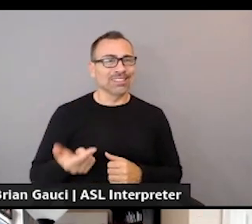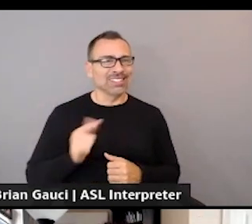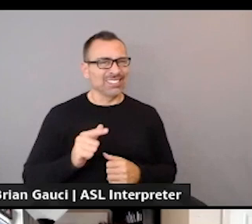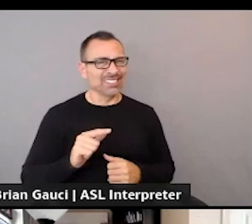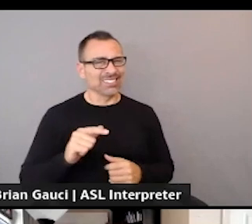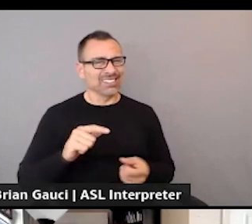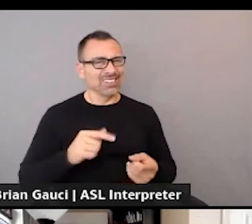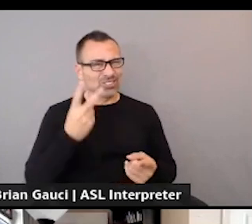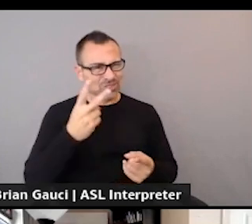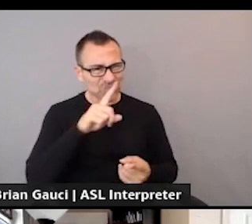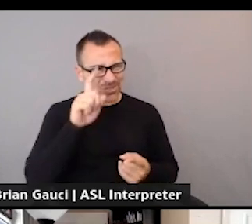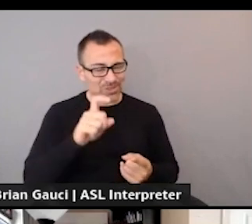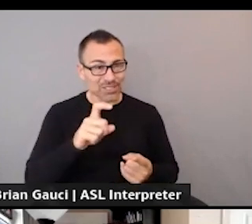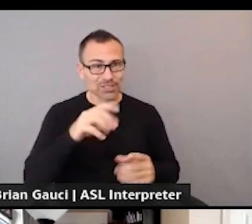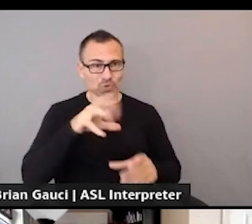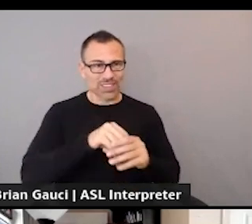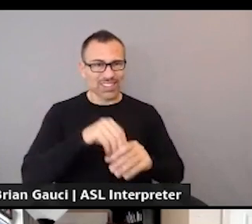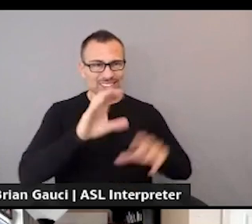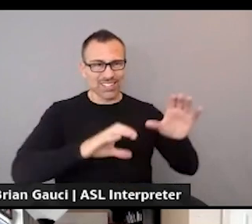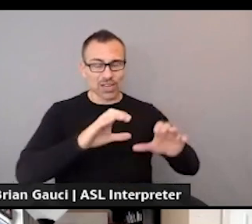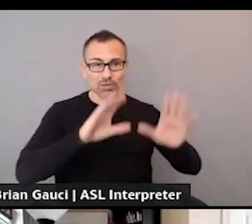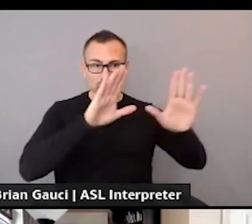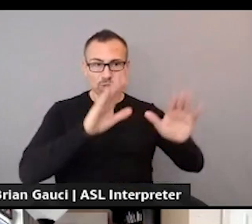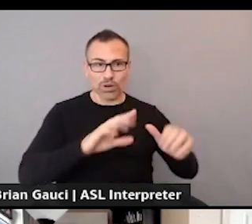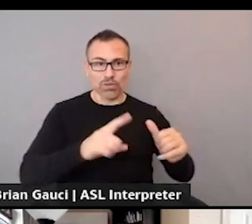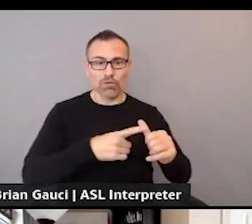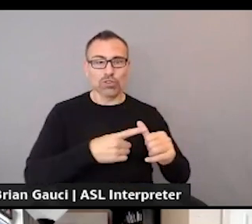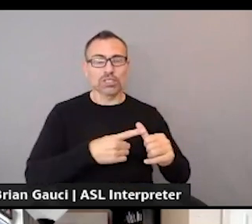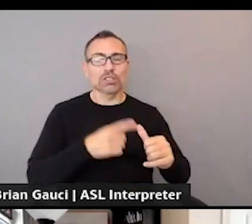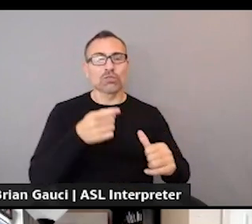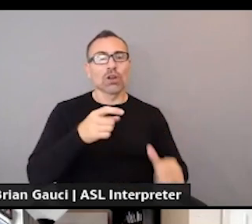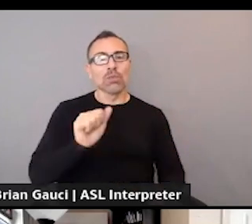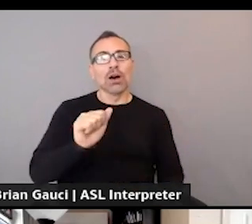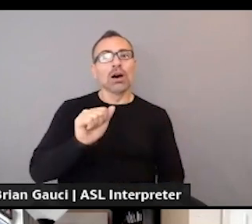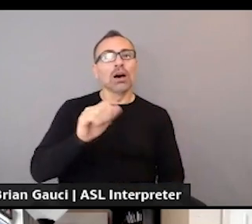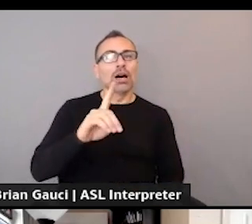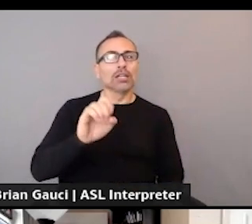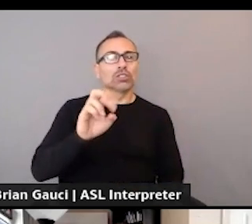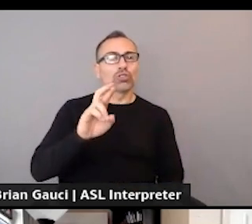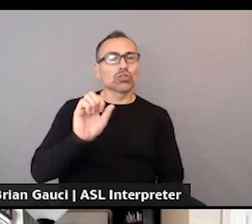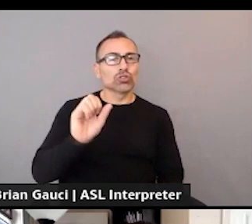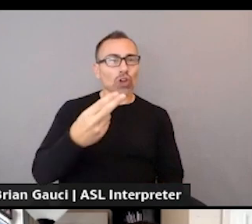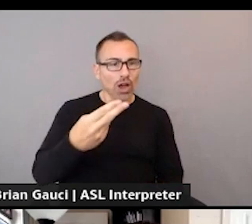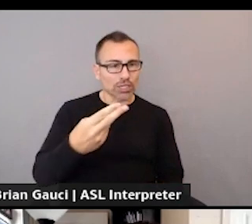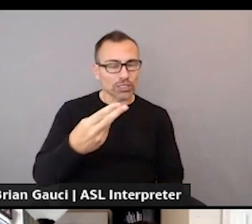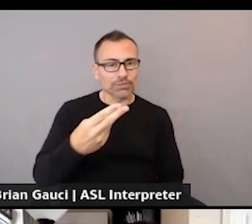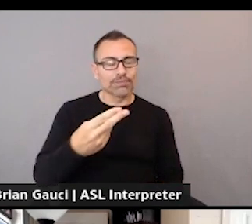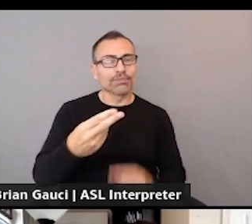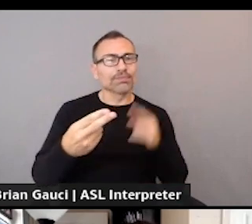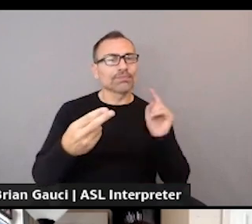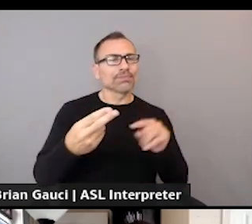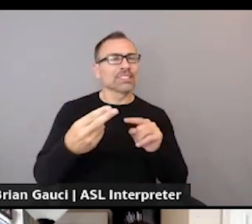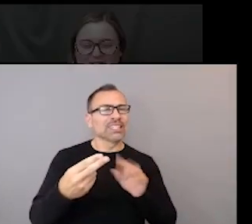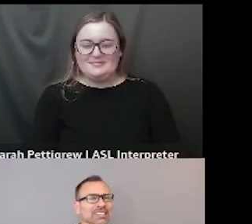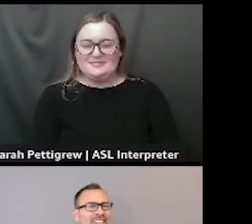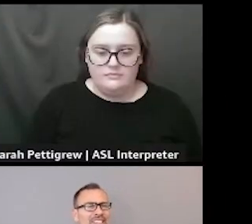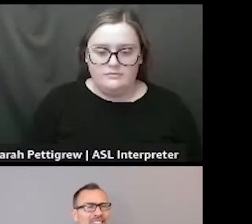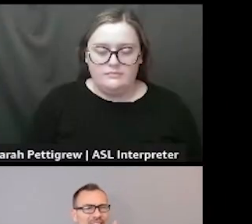chat. So the first one is from Adarsh. So the Adarsh